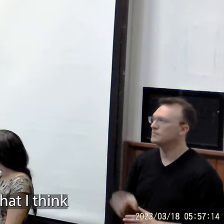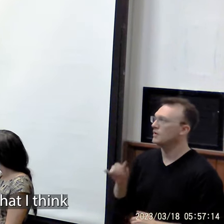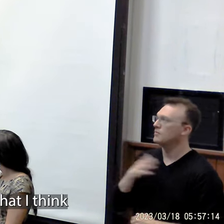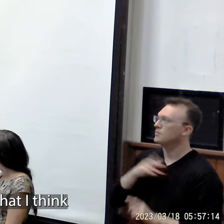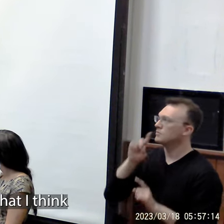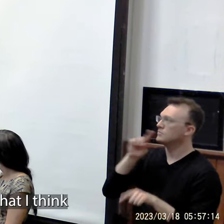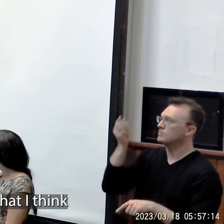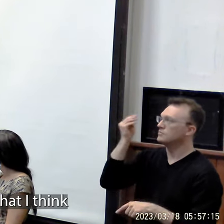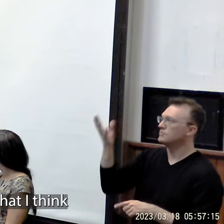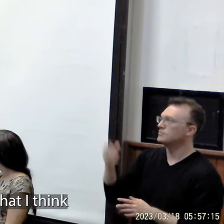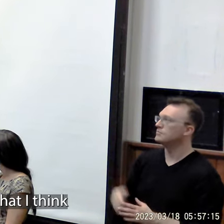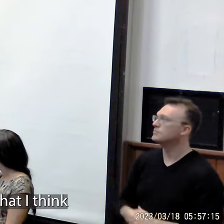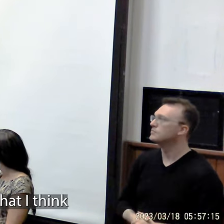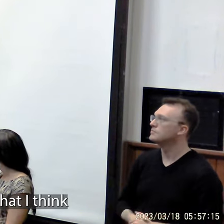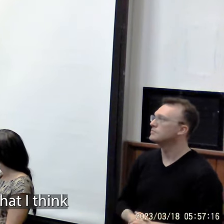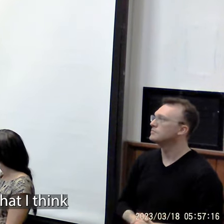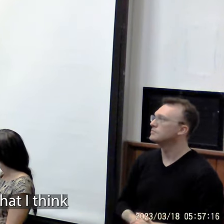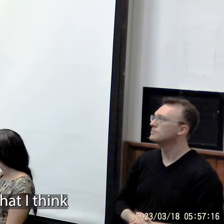come from.